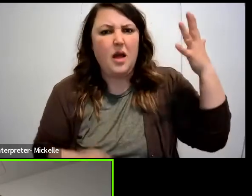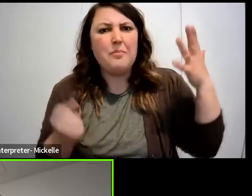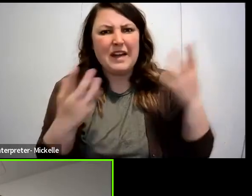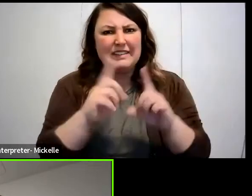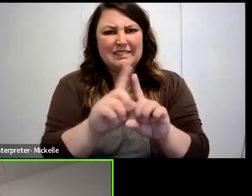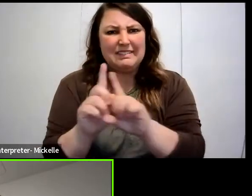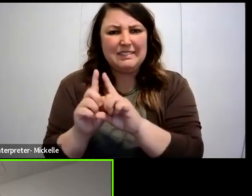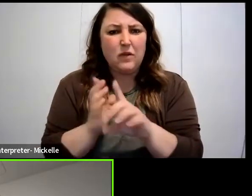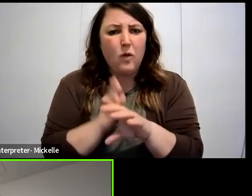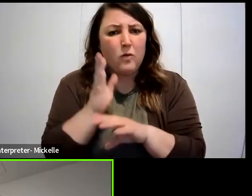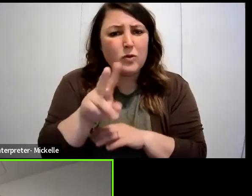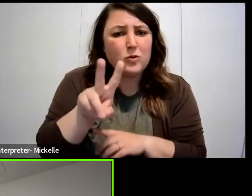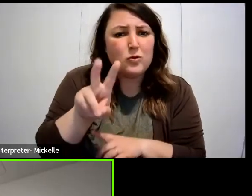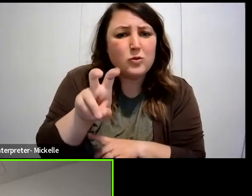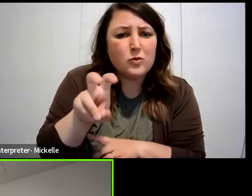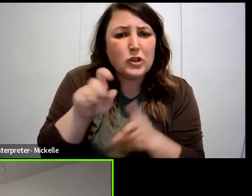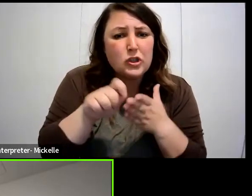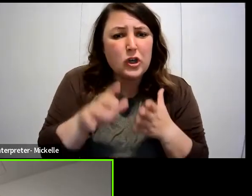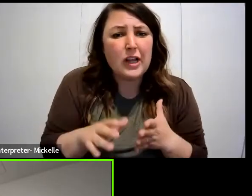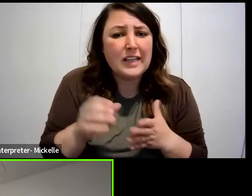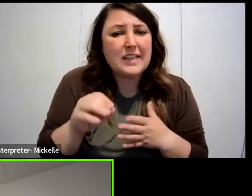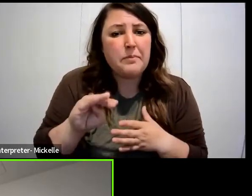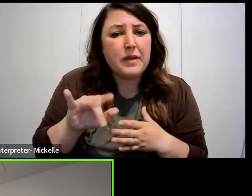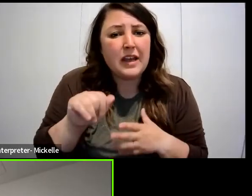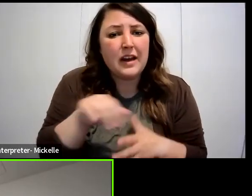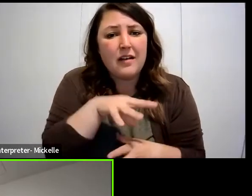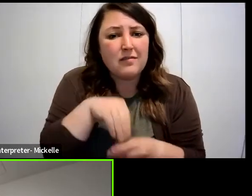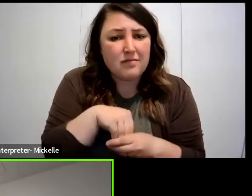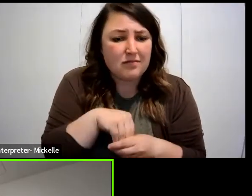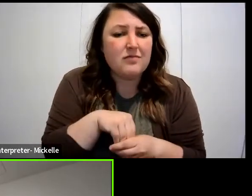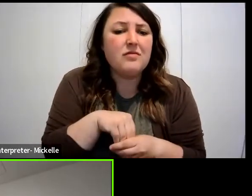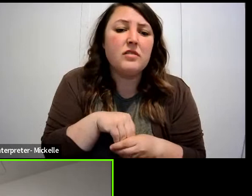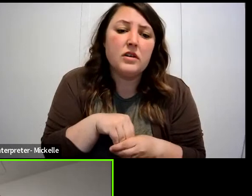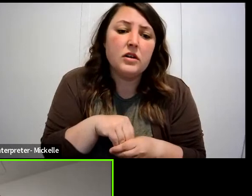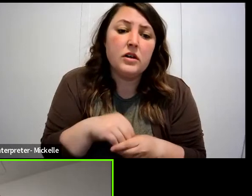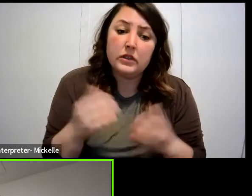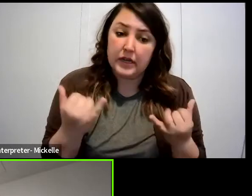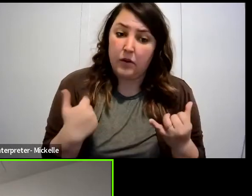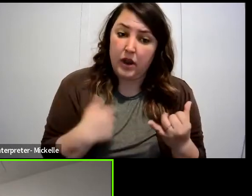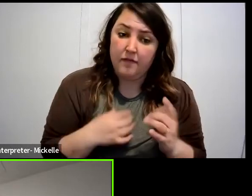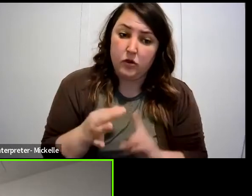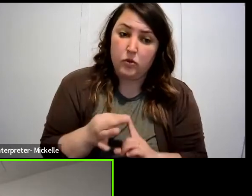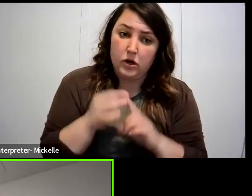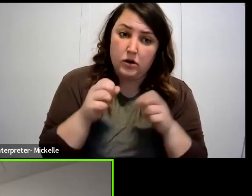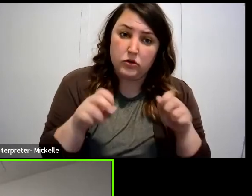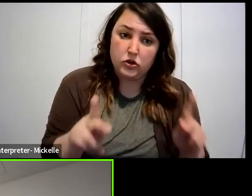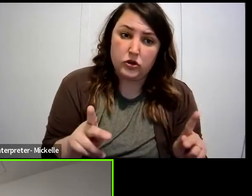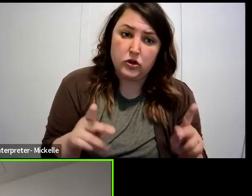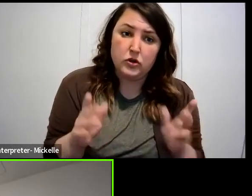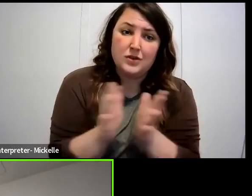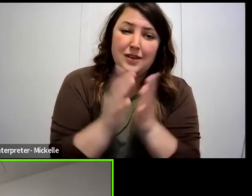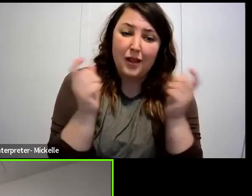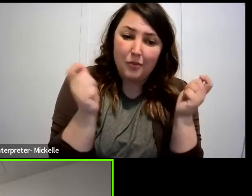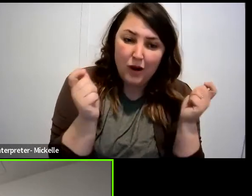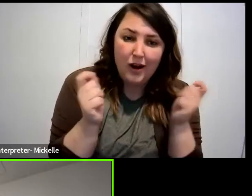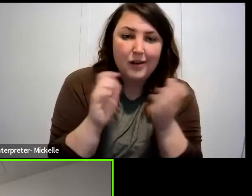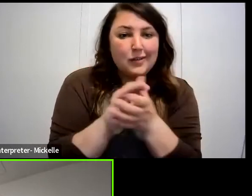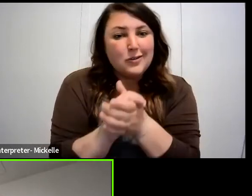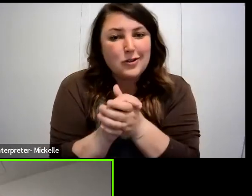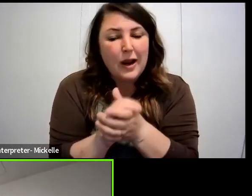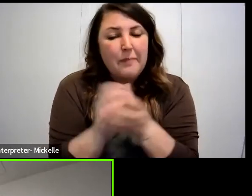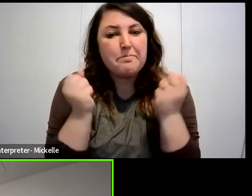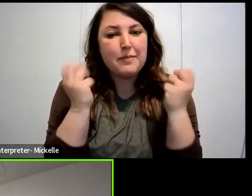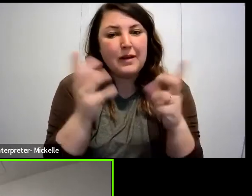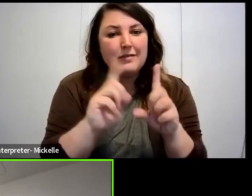journalists and media practitioners. Today, we have the unique opportunity to celebrate and congratulate a number of